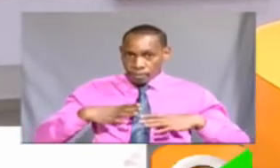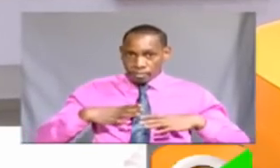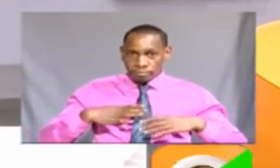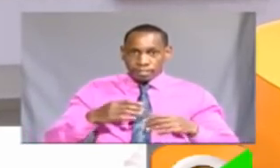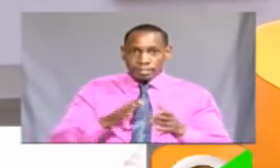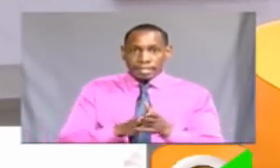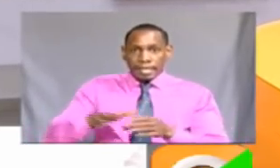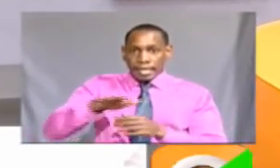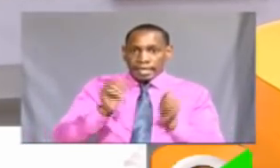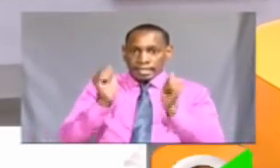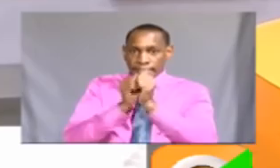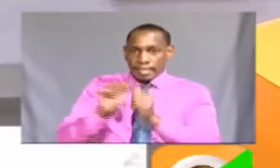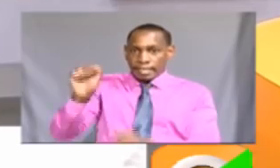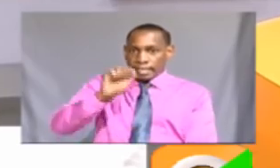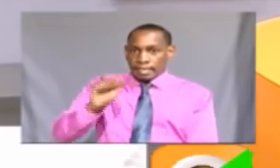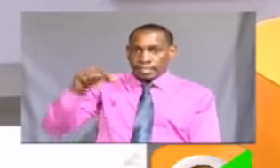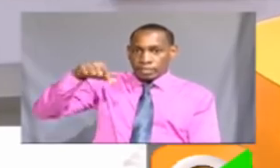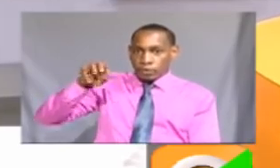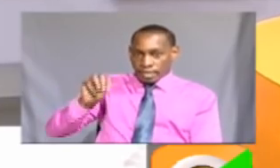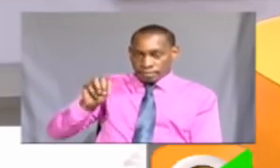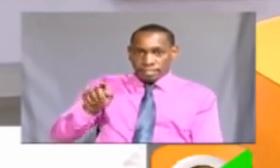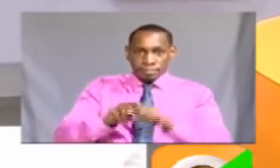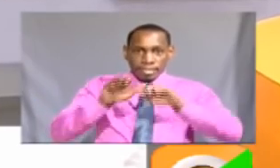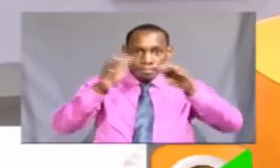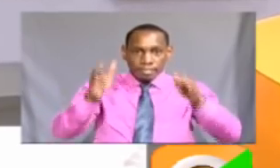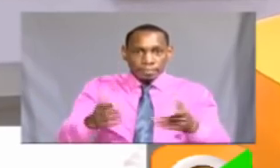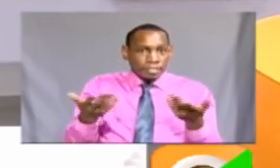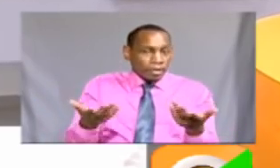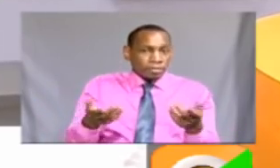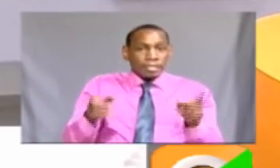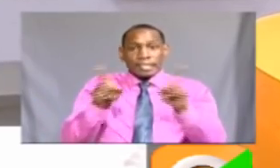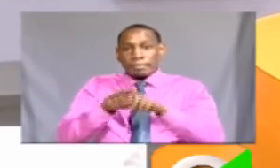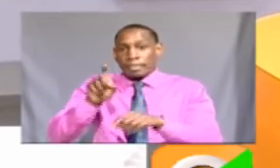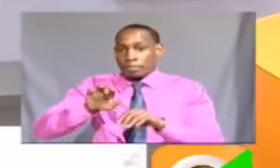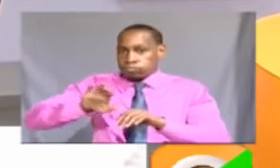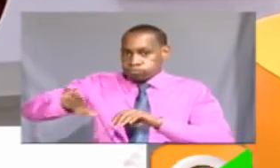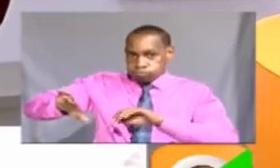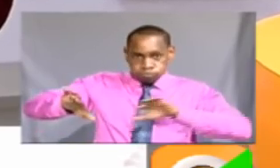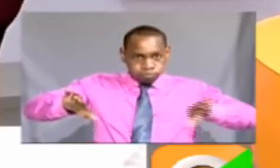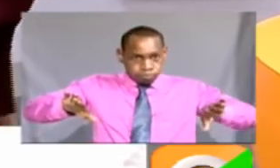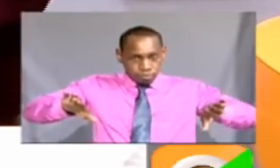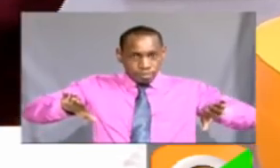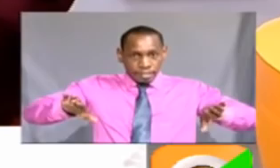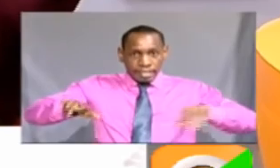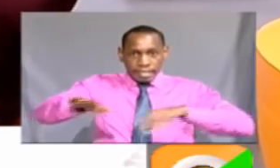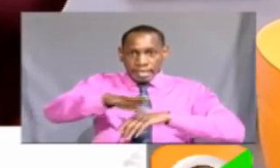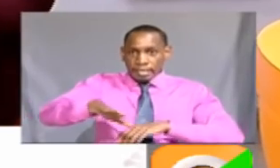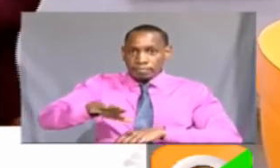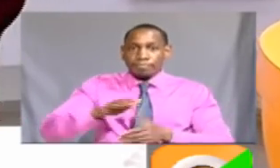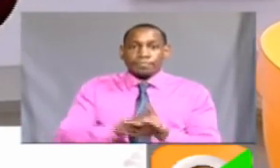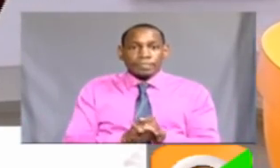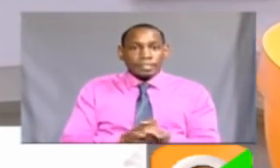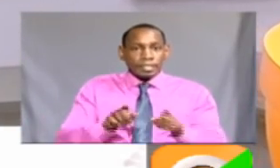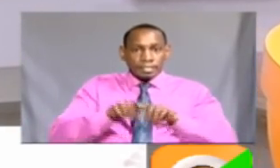every 10 square meters, and the tables themselves must also be spaced within the dining area. Now, the